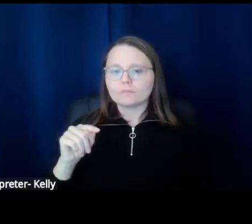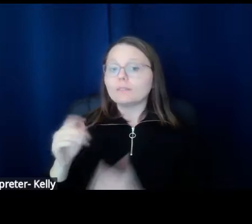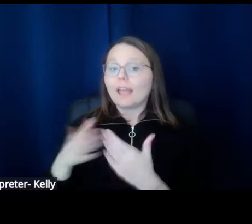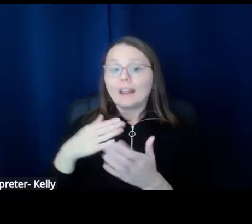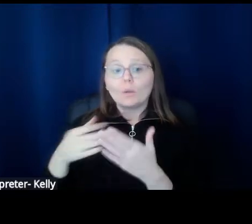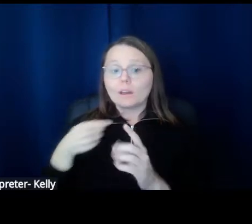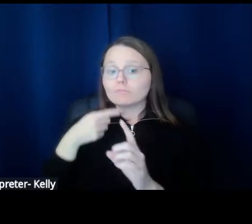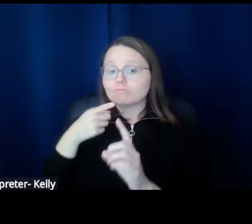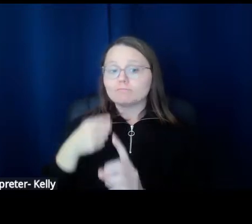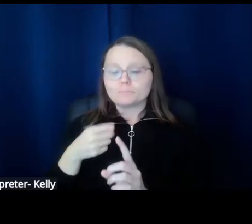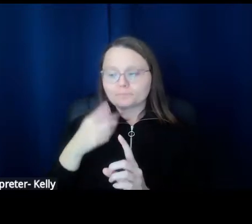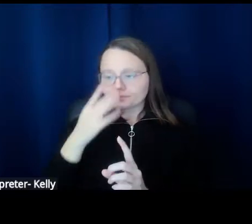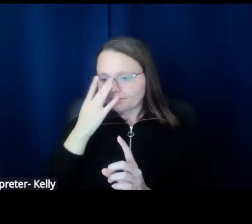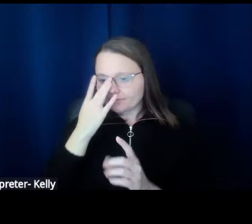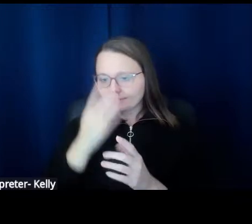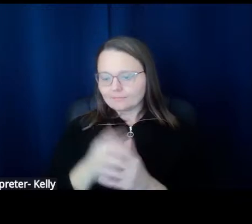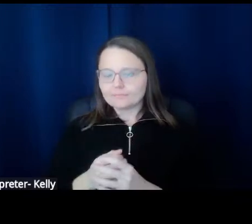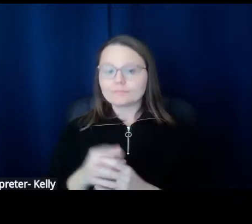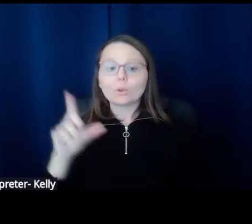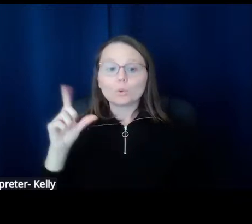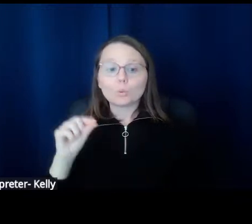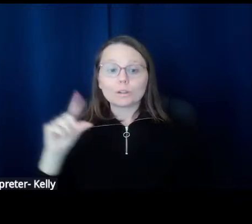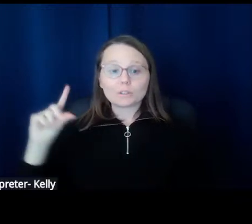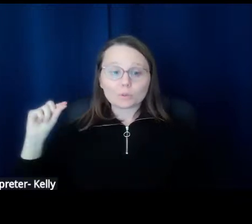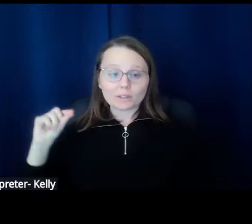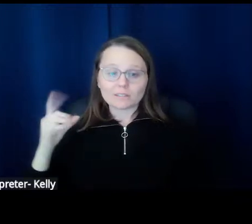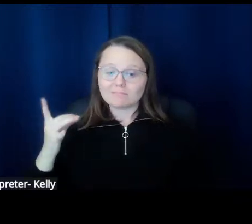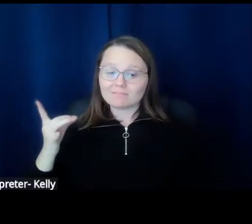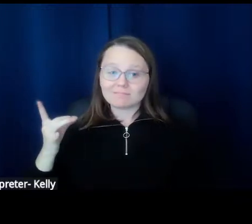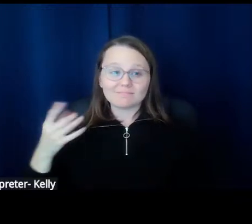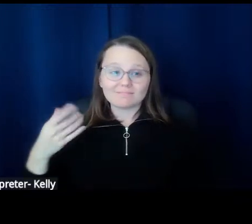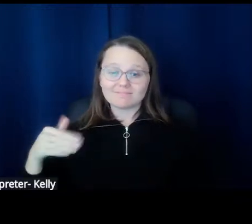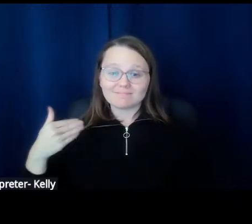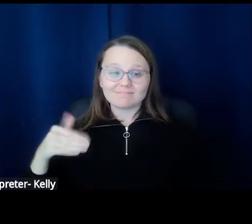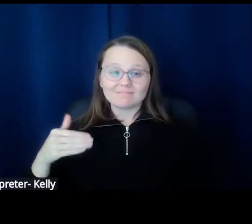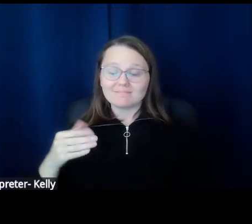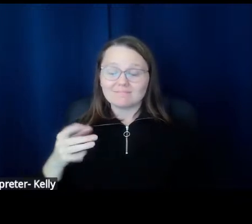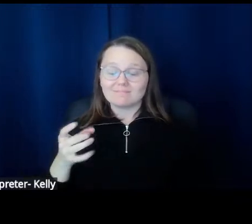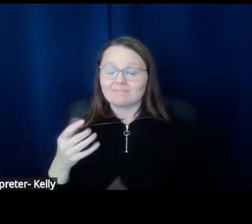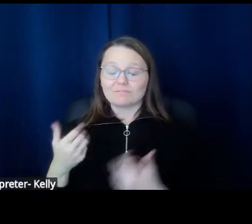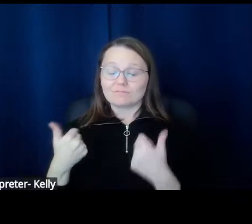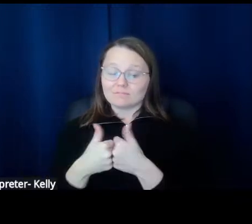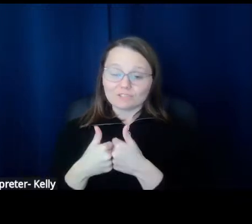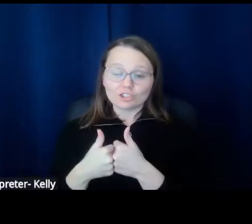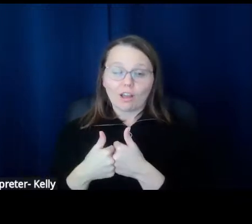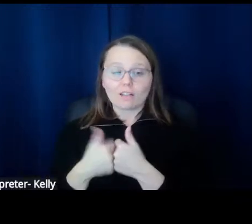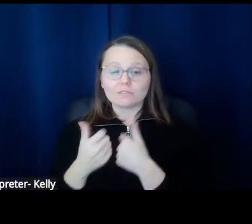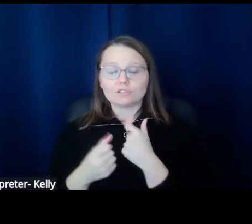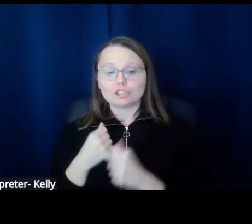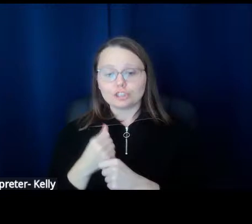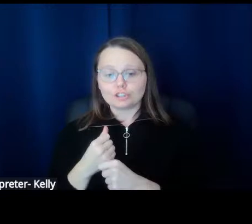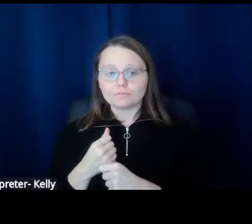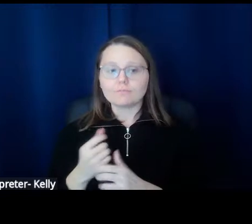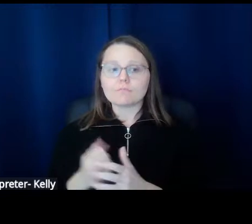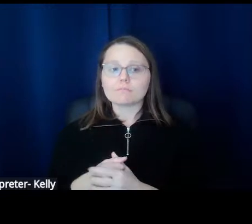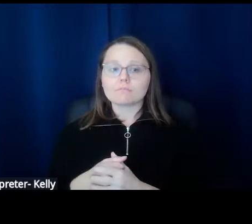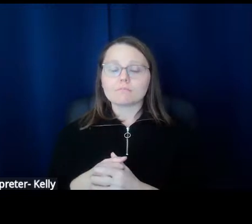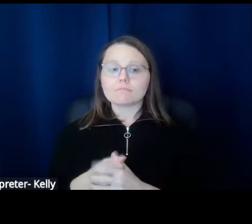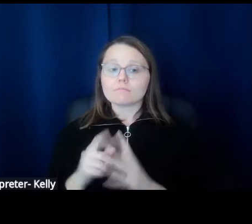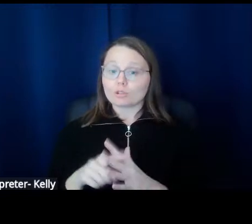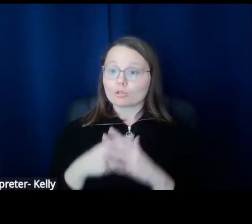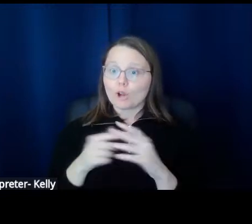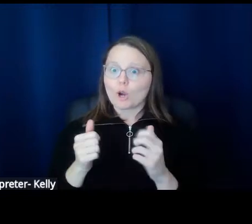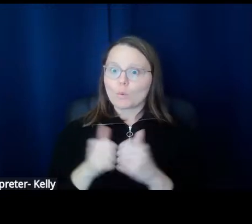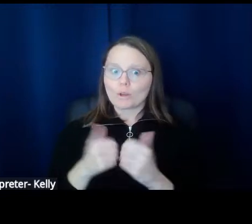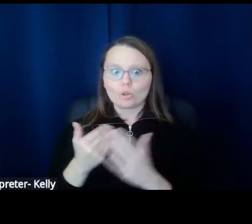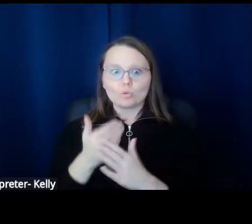that 2020 was probably the hardest year of my life. I started out with this diagnosis